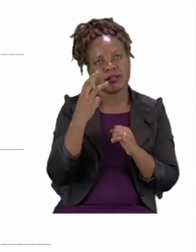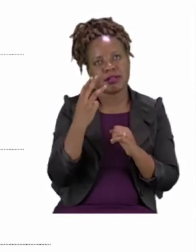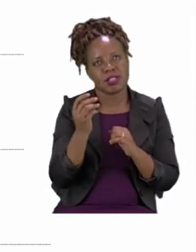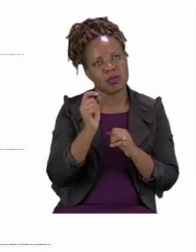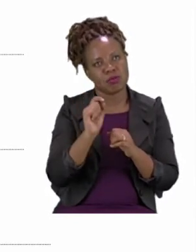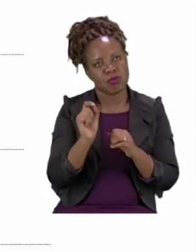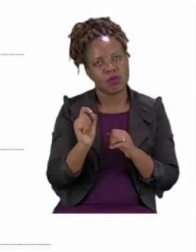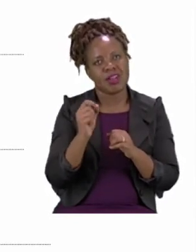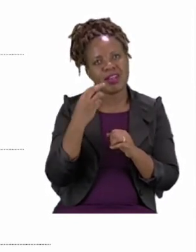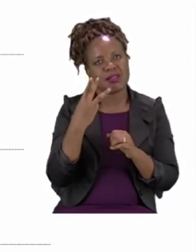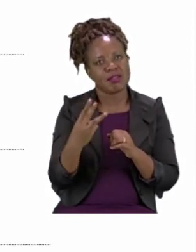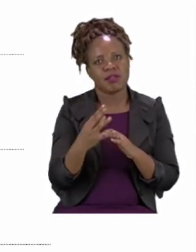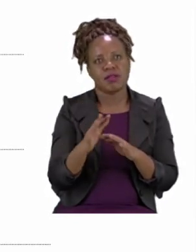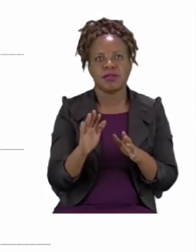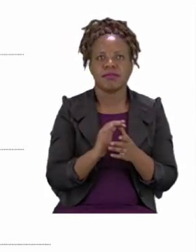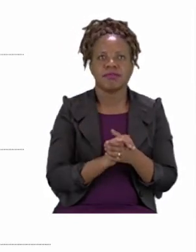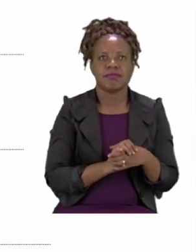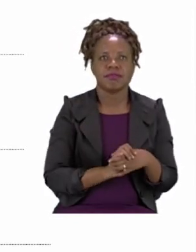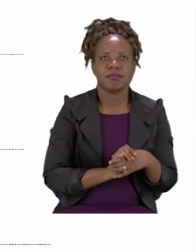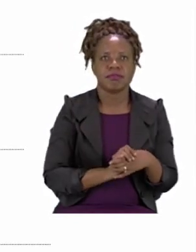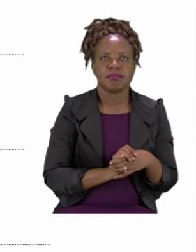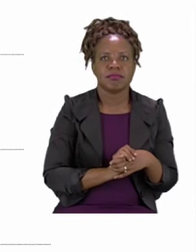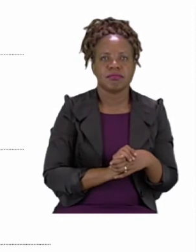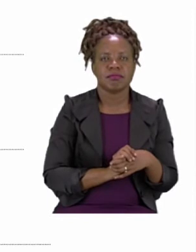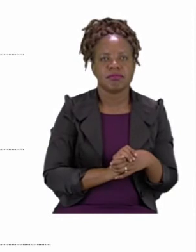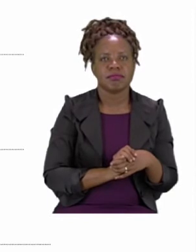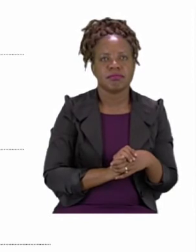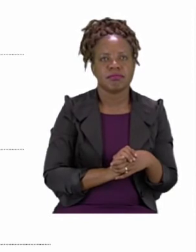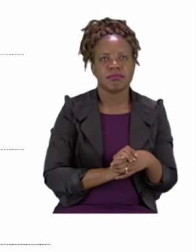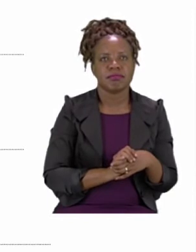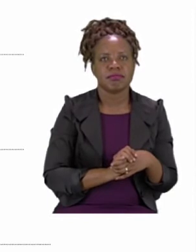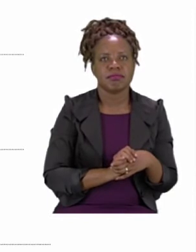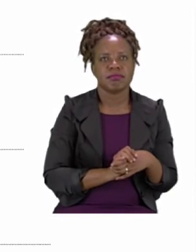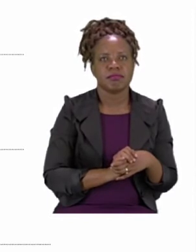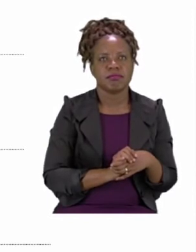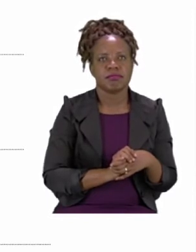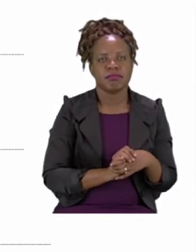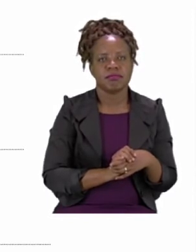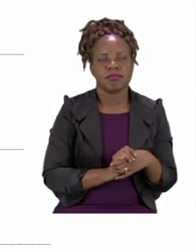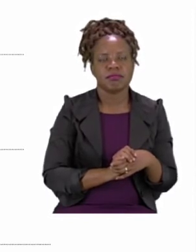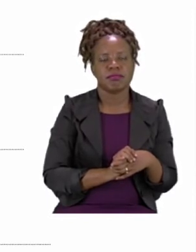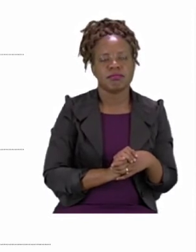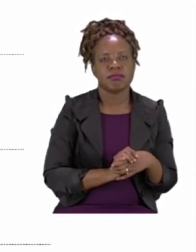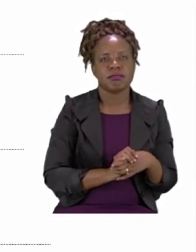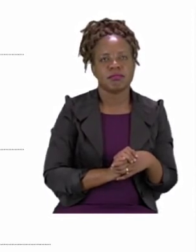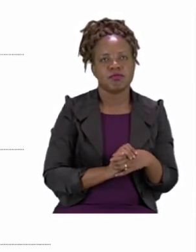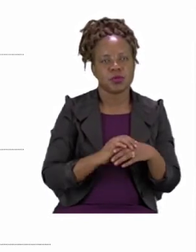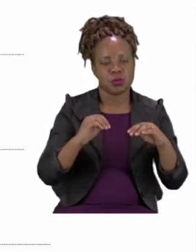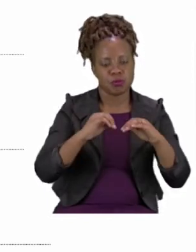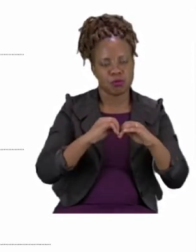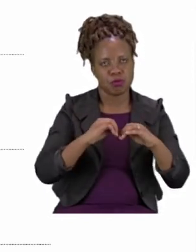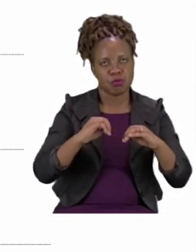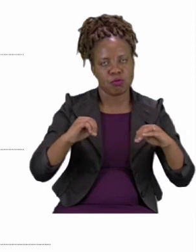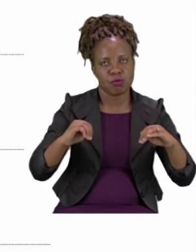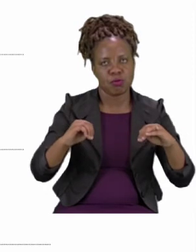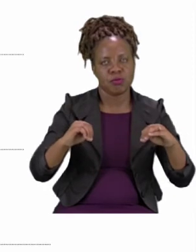add our tens with our units, we get our answer. But if we do it in reverse, that